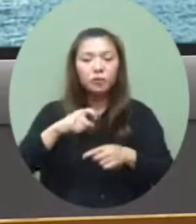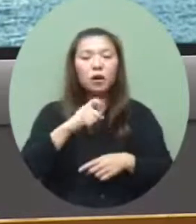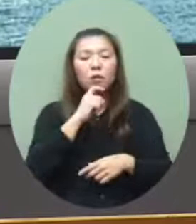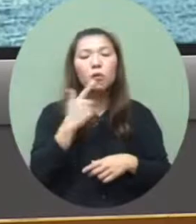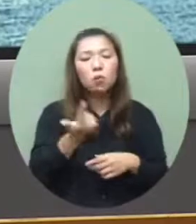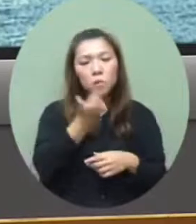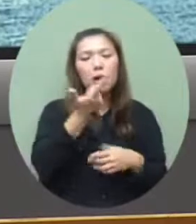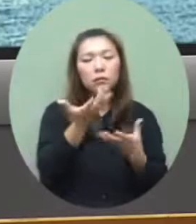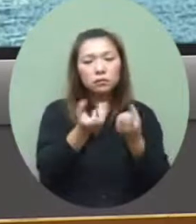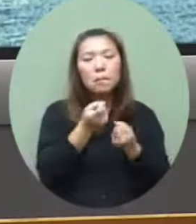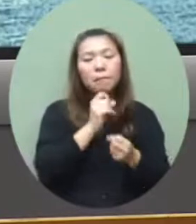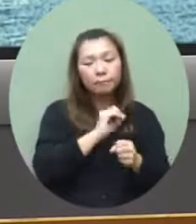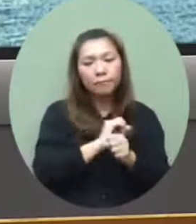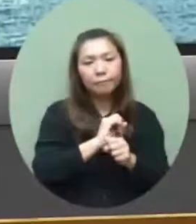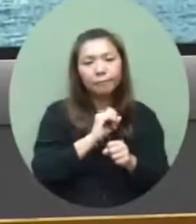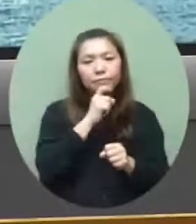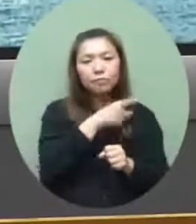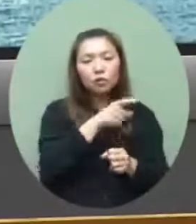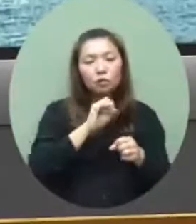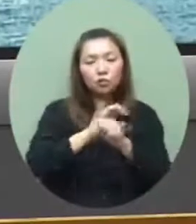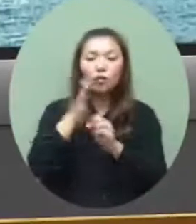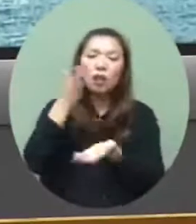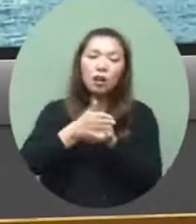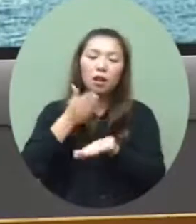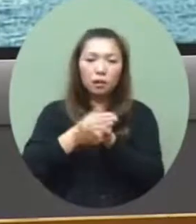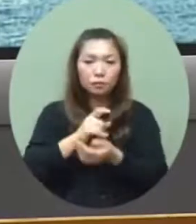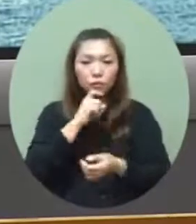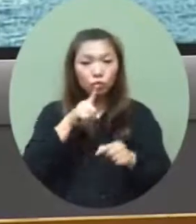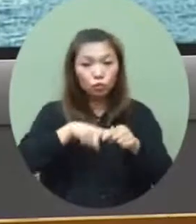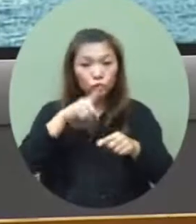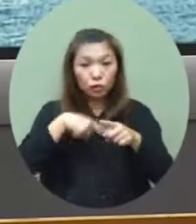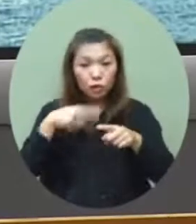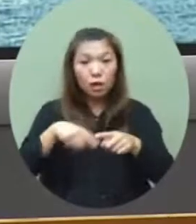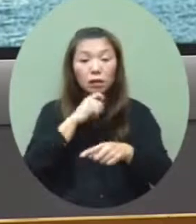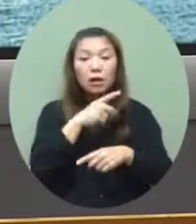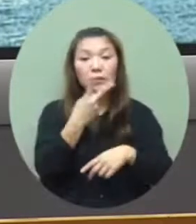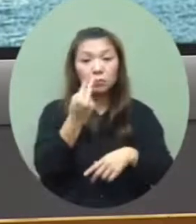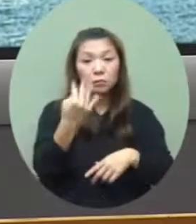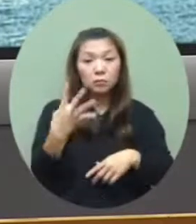CU Medical Center has provided 24 beds for the COVID patients.